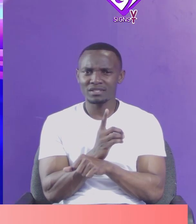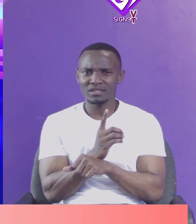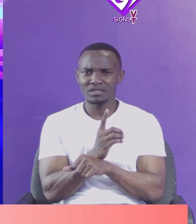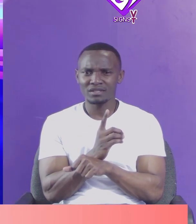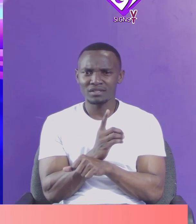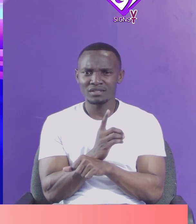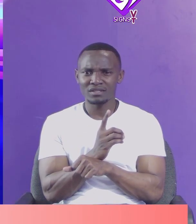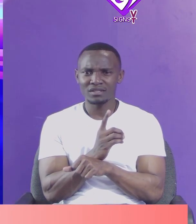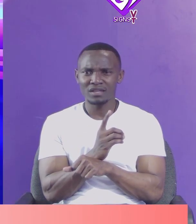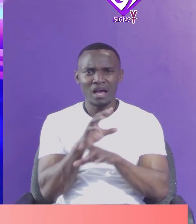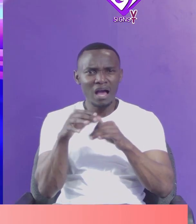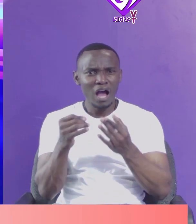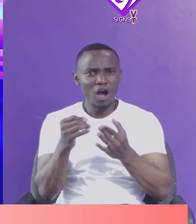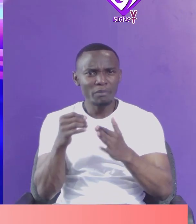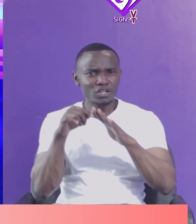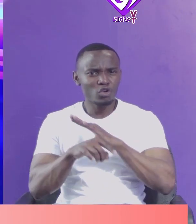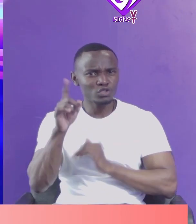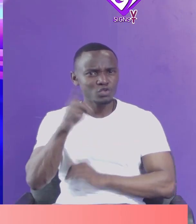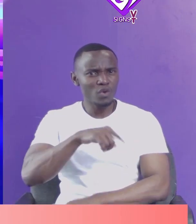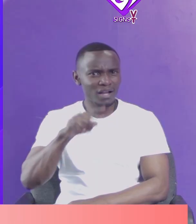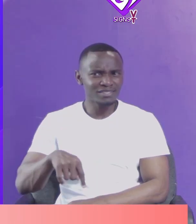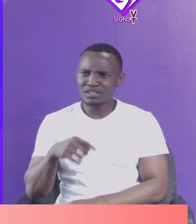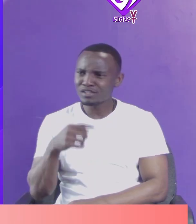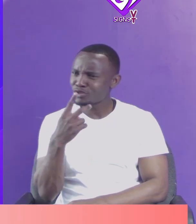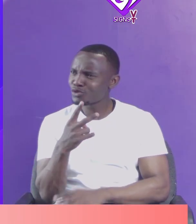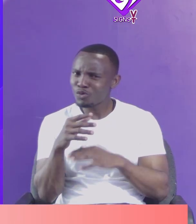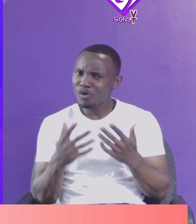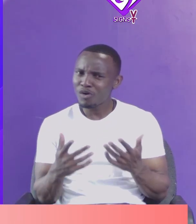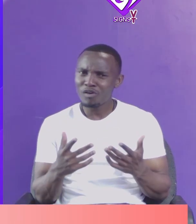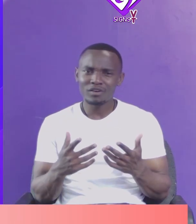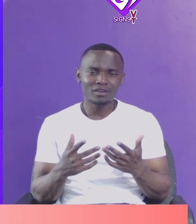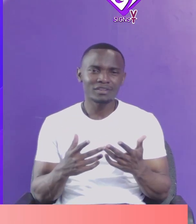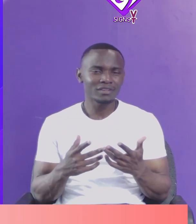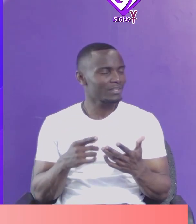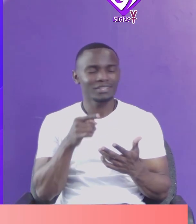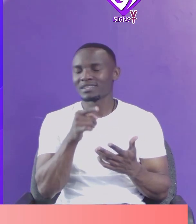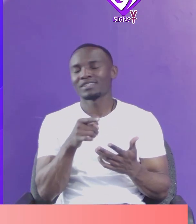are ruled out? 2. But then this was a 5. It